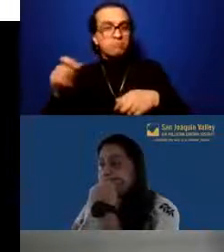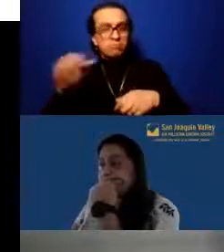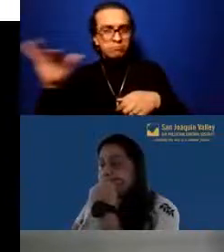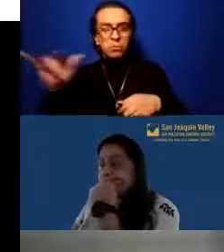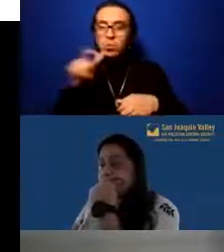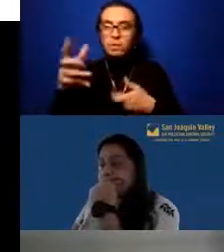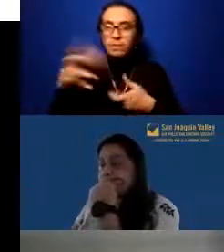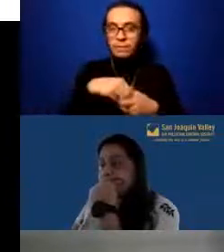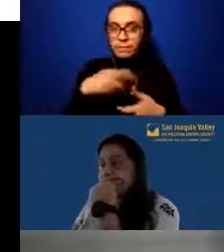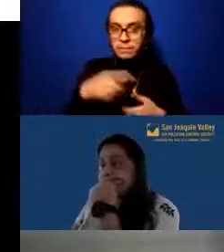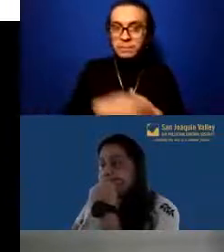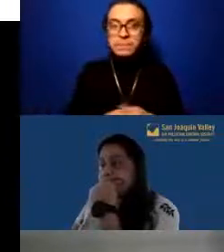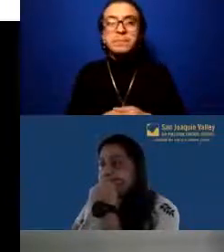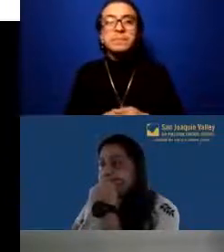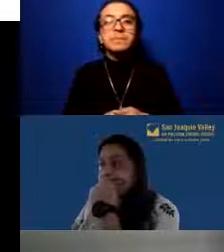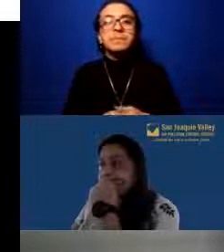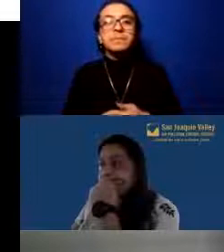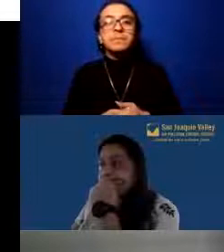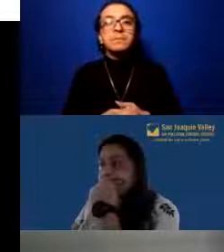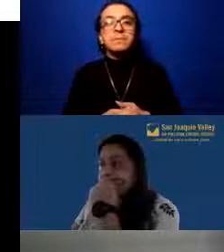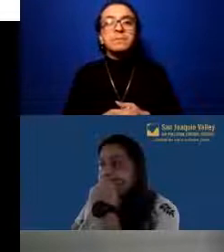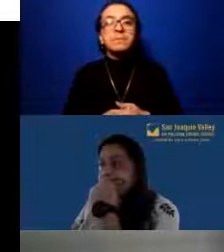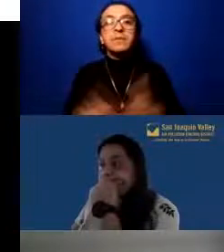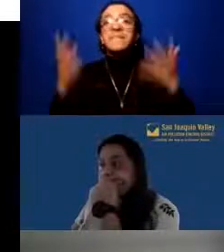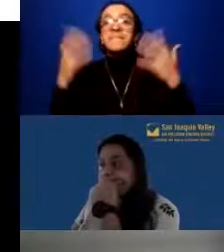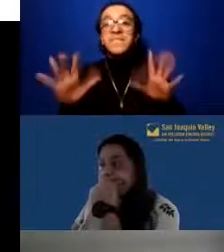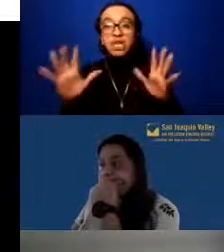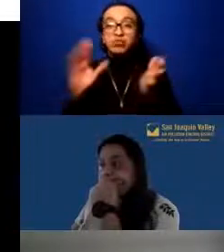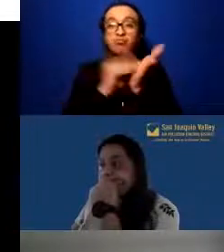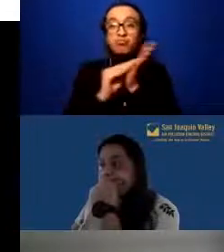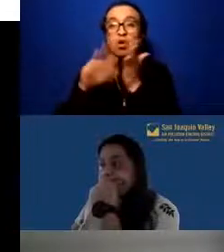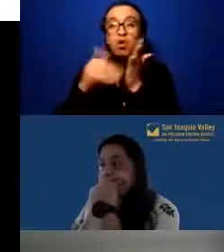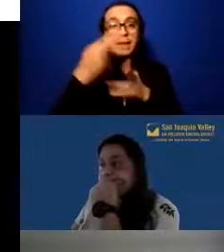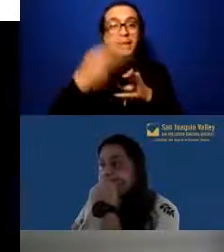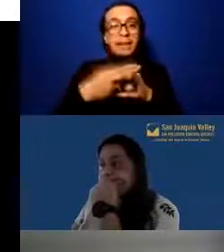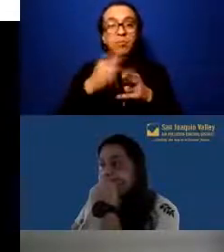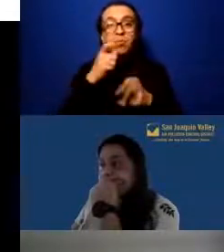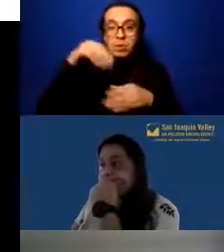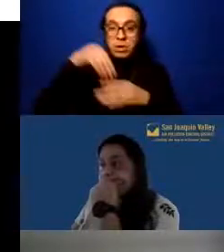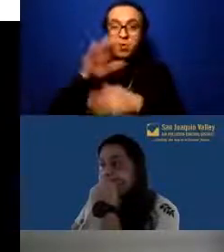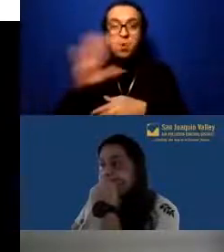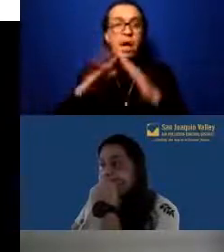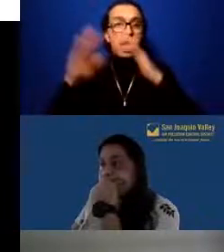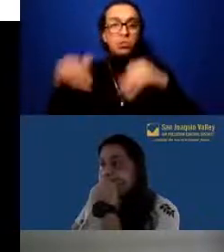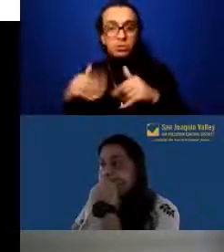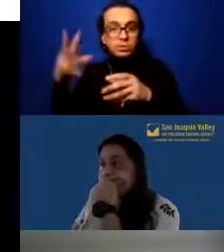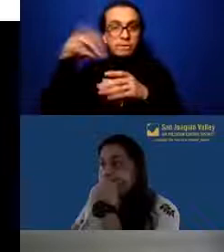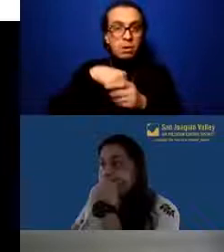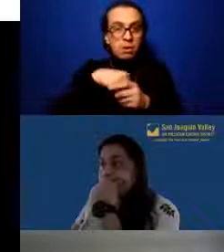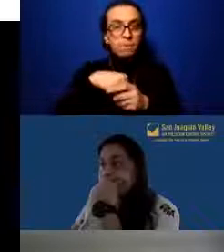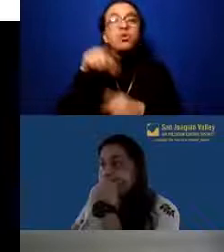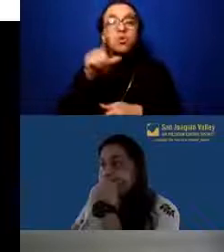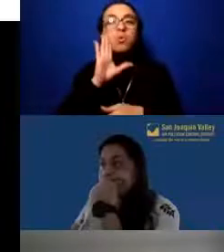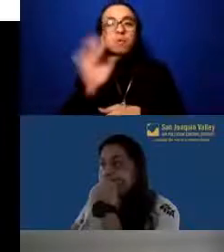And once you have the names of everybody who is participating in your home, you're going to press OK, and then